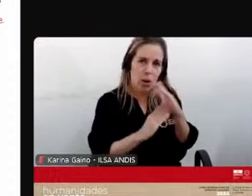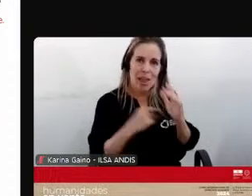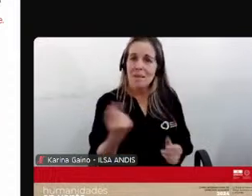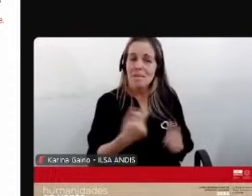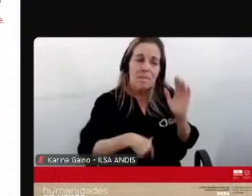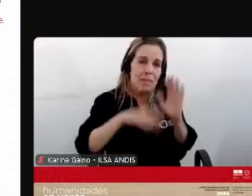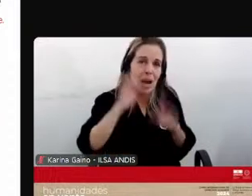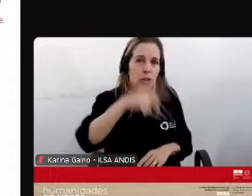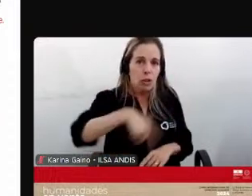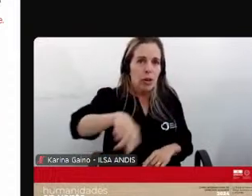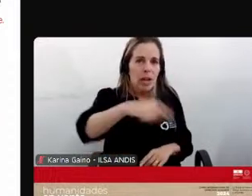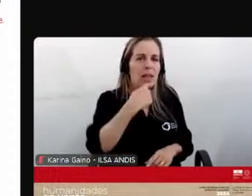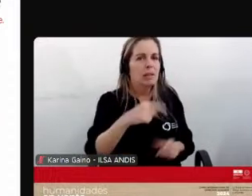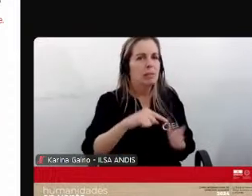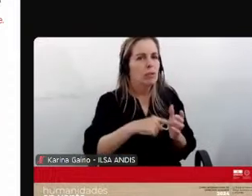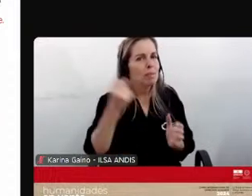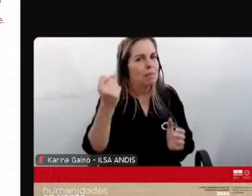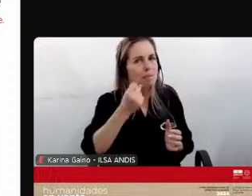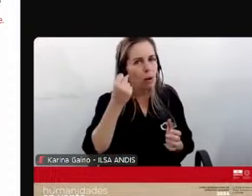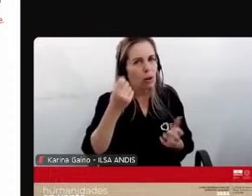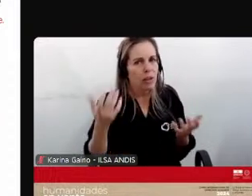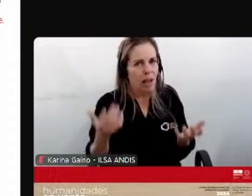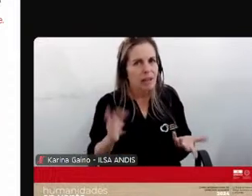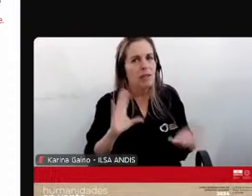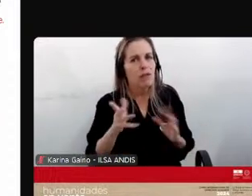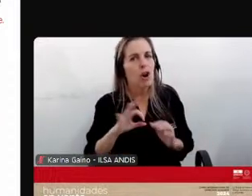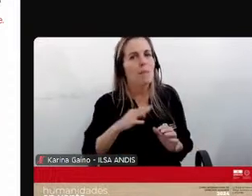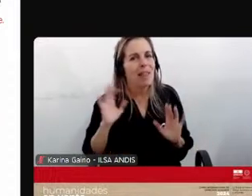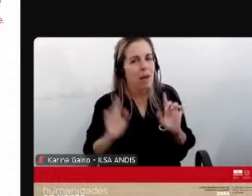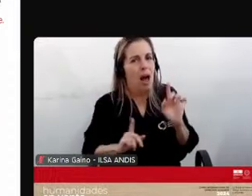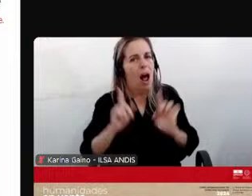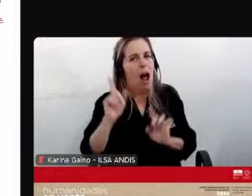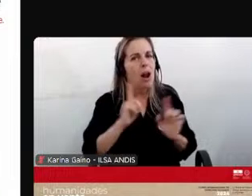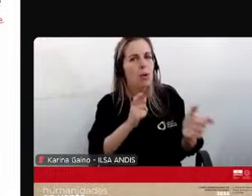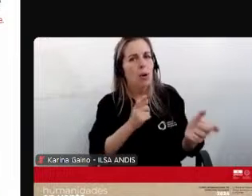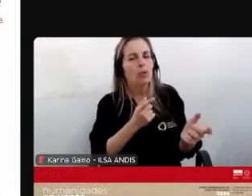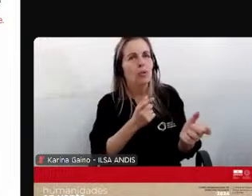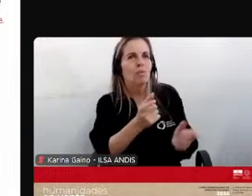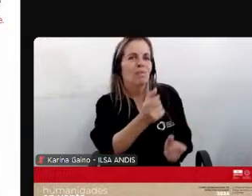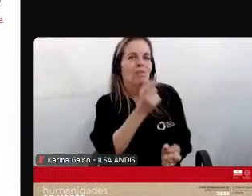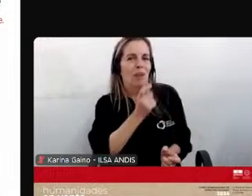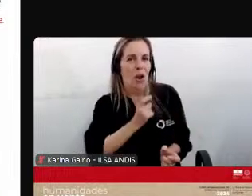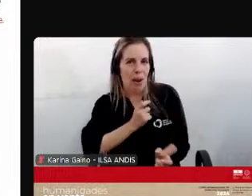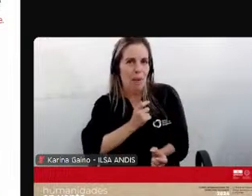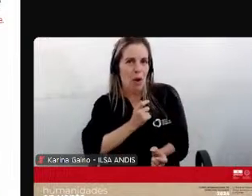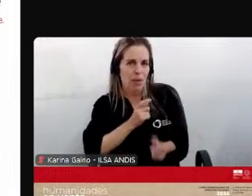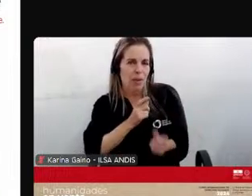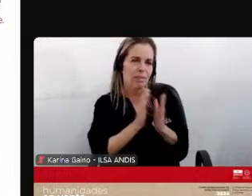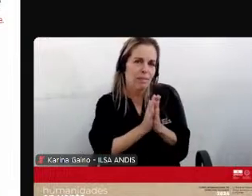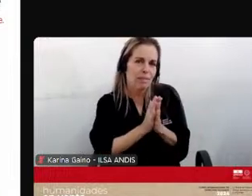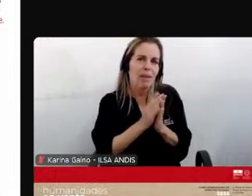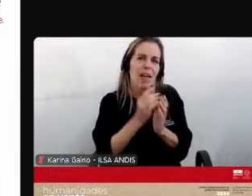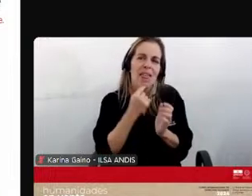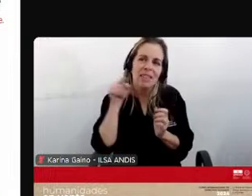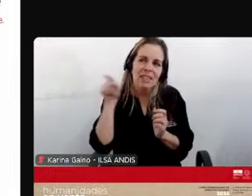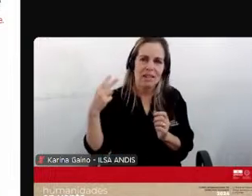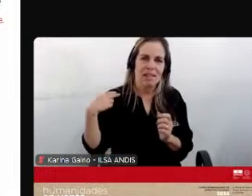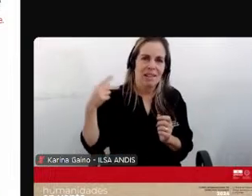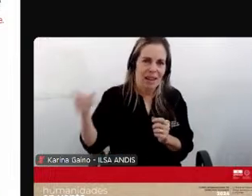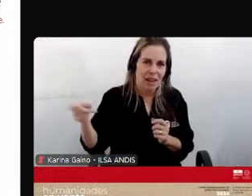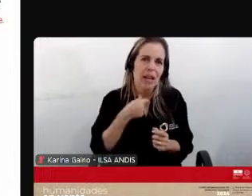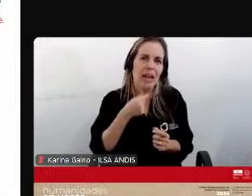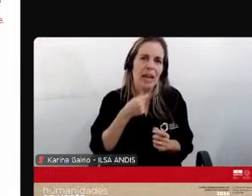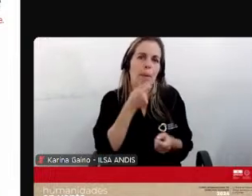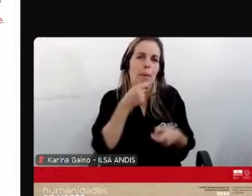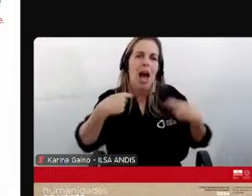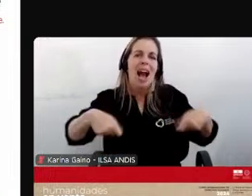tell us, could you tell our employer we want a piece of cardboard to sleep on the floor? It's very cold and the moisture